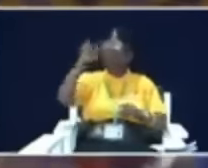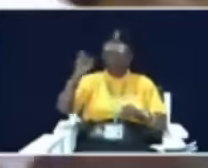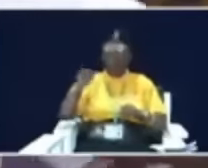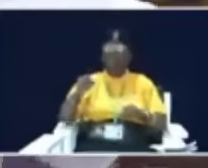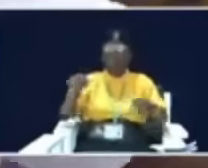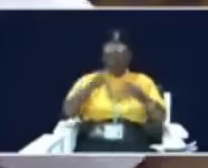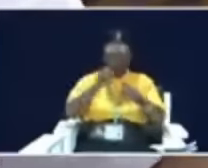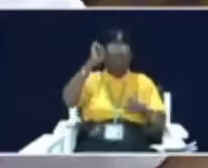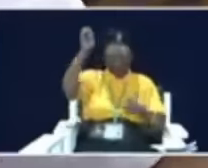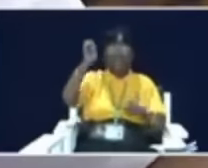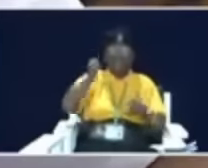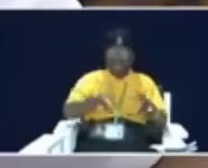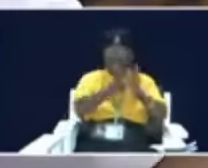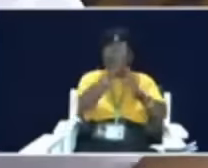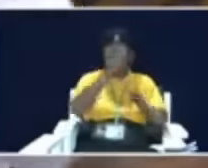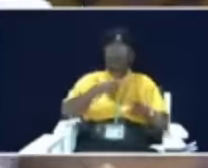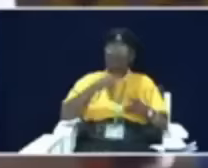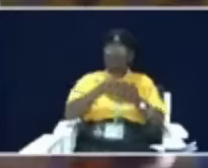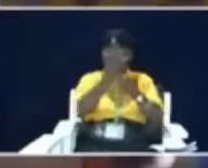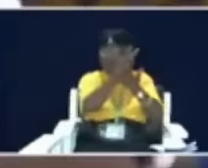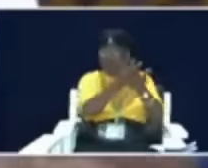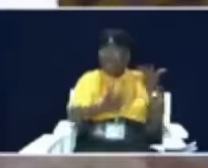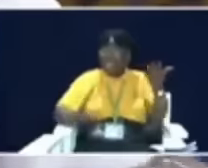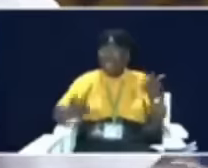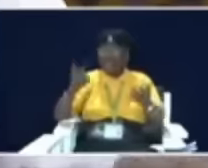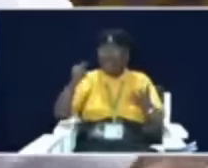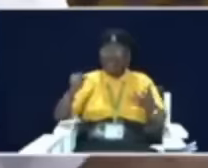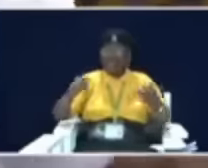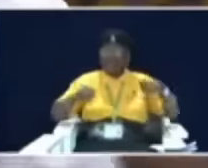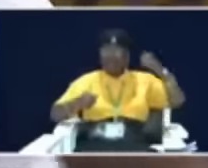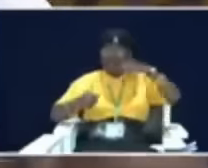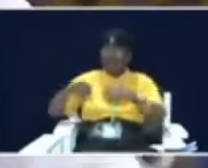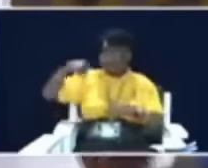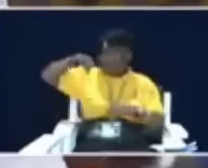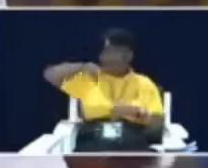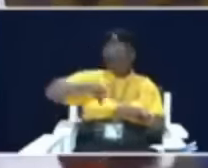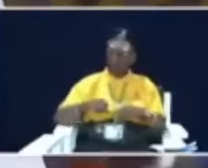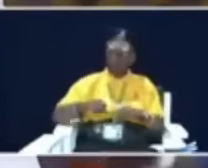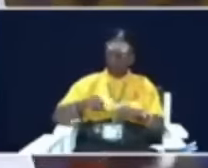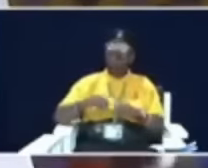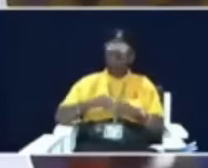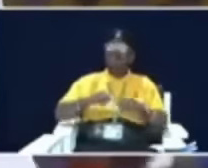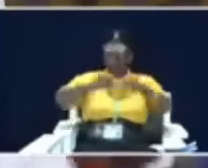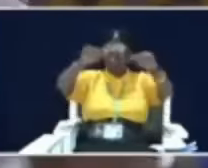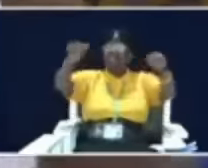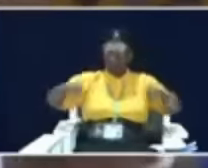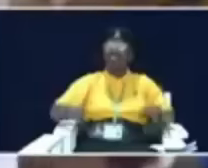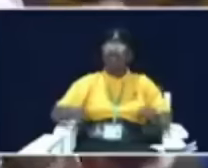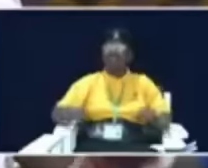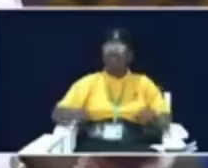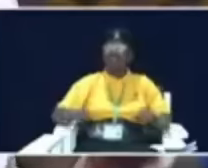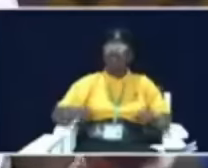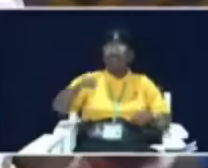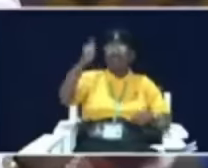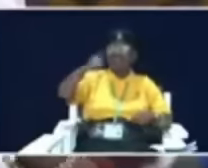the agbada on the altar. And said, "Anybody who has a problem, tell them to go and touch the agbada.